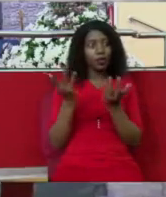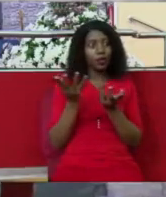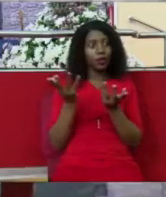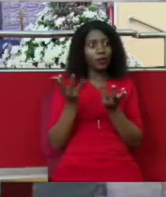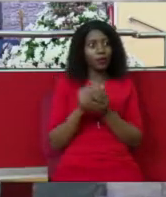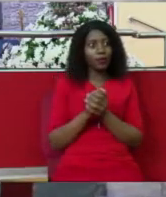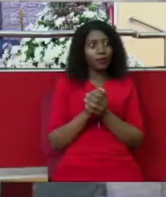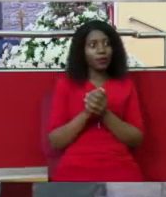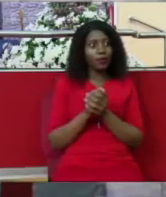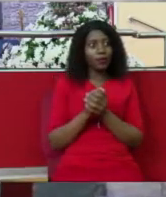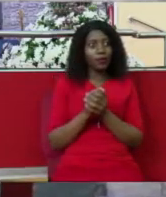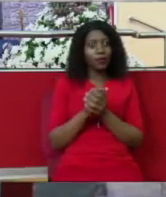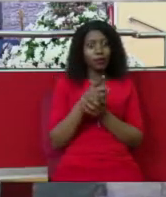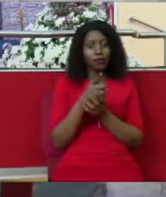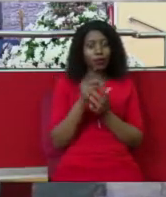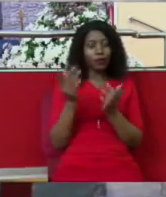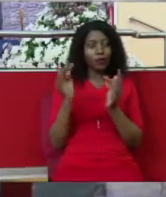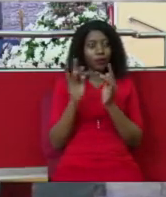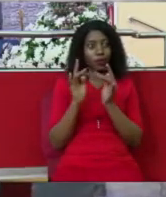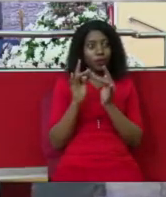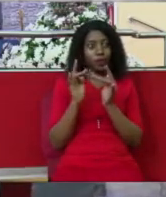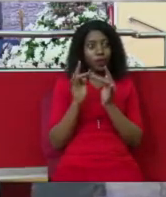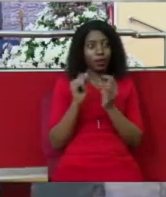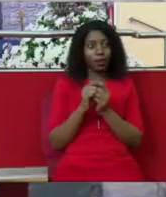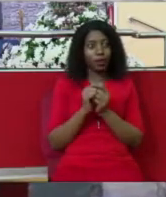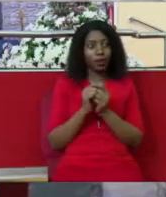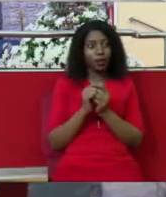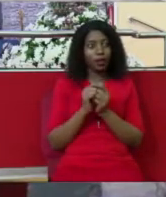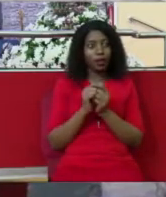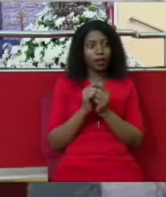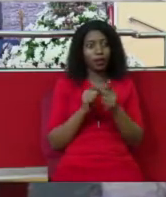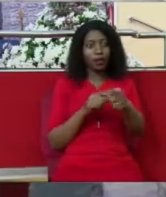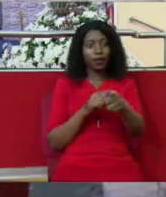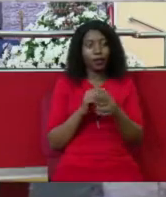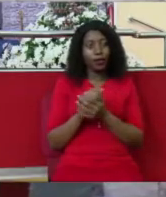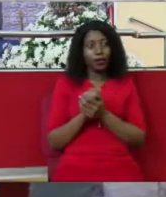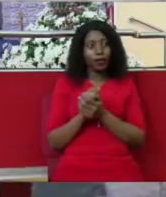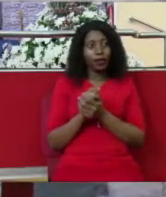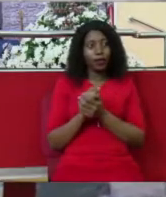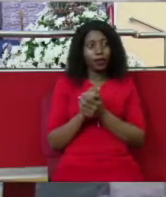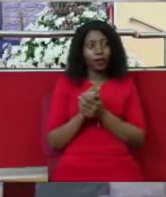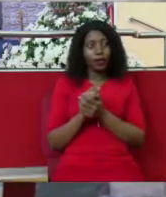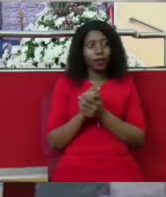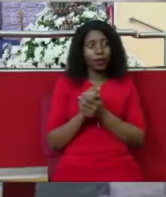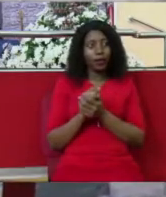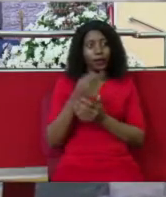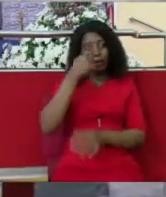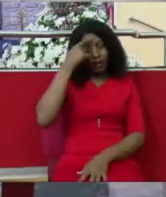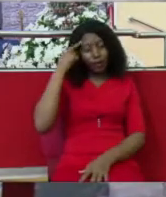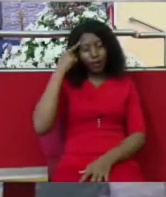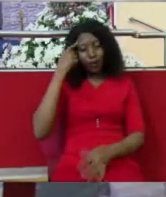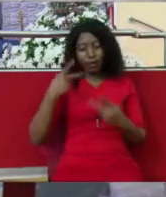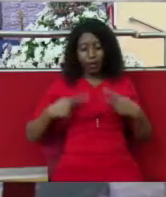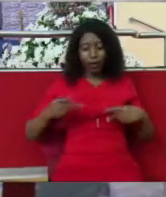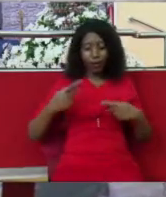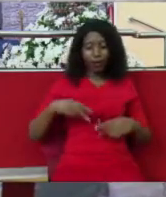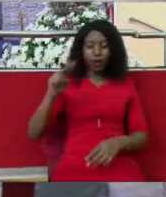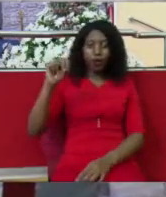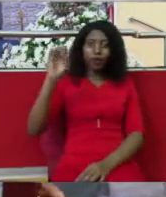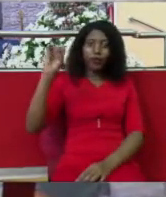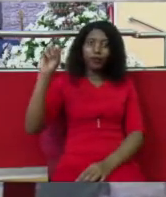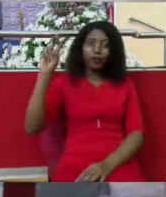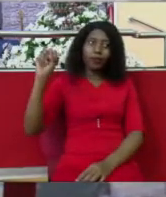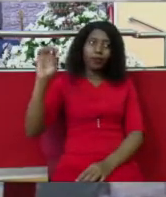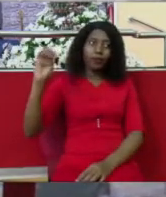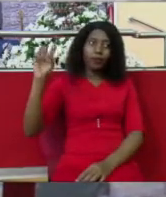ni kwa nini akaamua kuasi? It was because the people of Nineveh kwa sababu watu wa Nineveh had at one time really